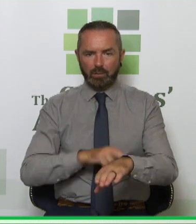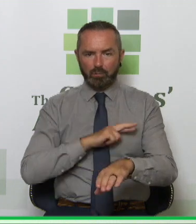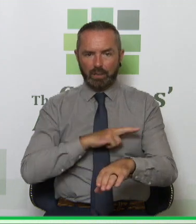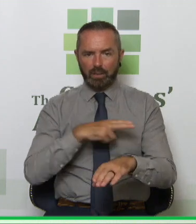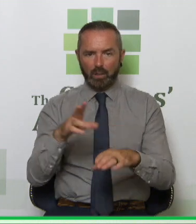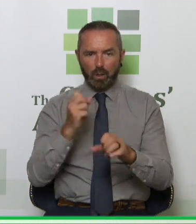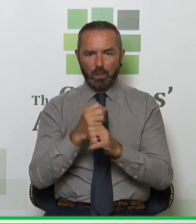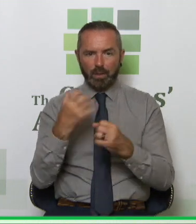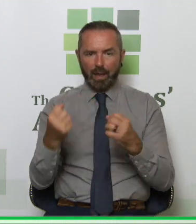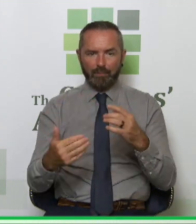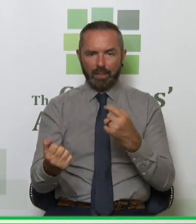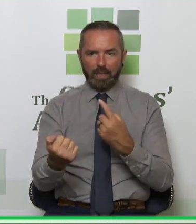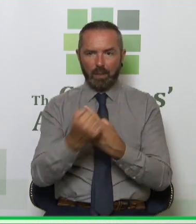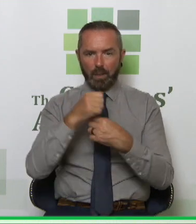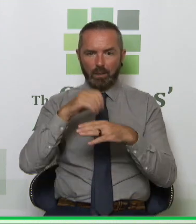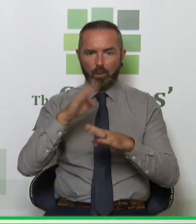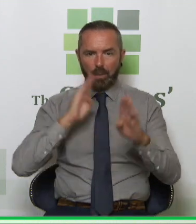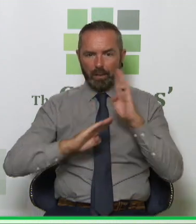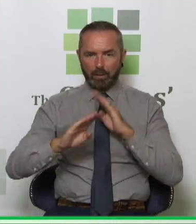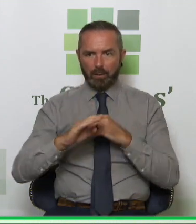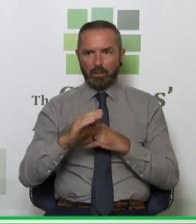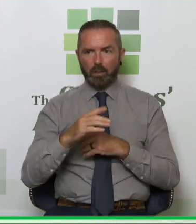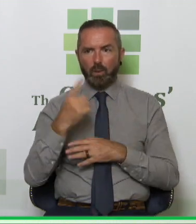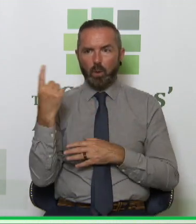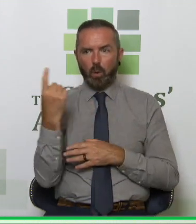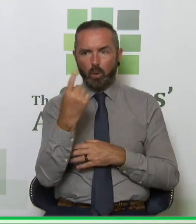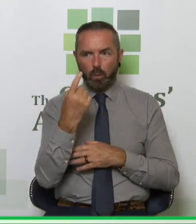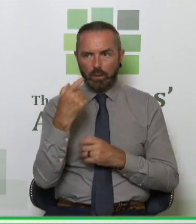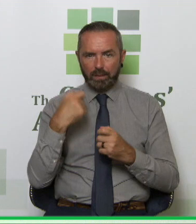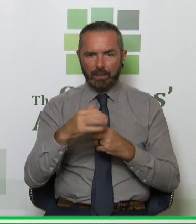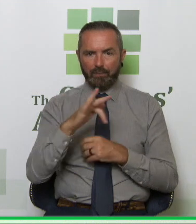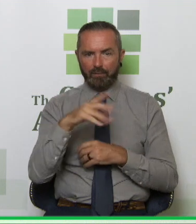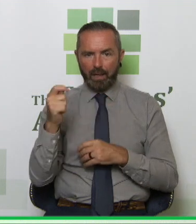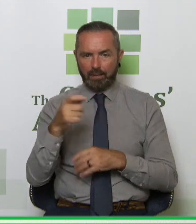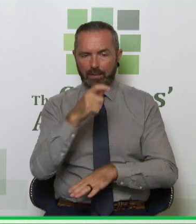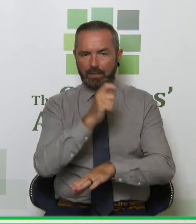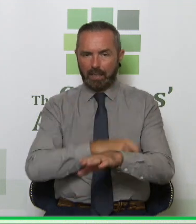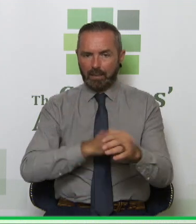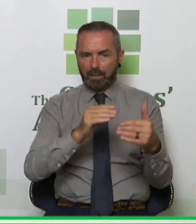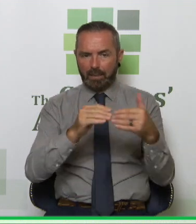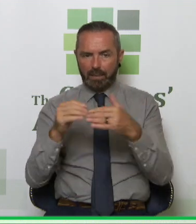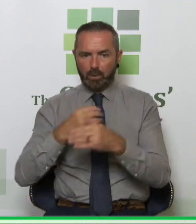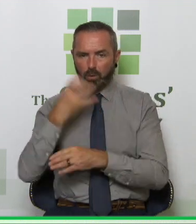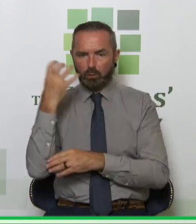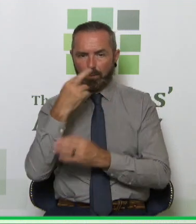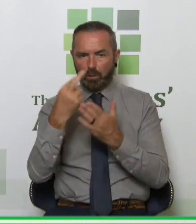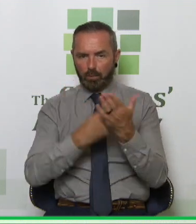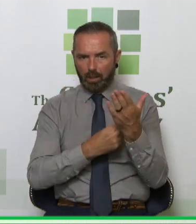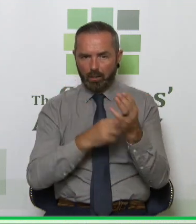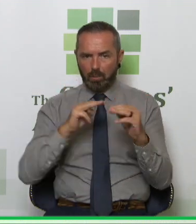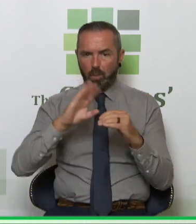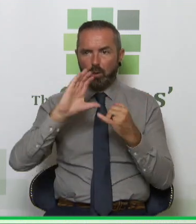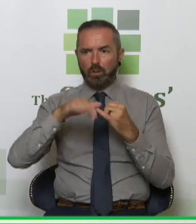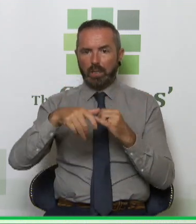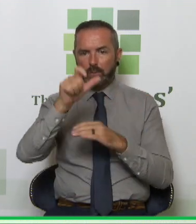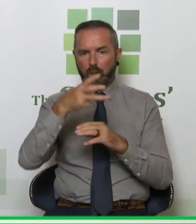having an impact on behavior, apart from the fact that the sanctions can lead, as you say, to a criminal record, which makes it more likely that